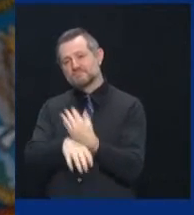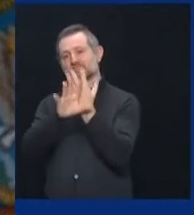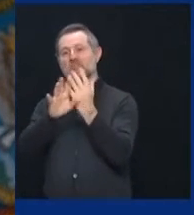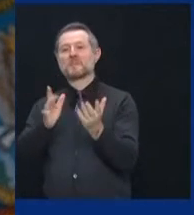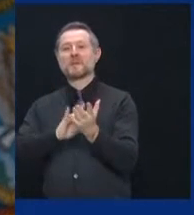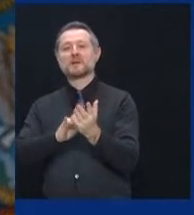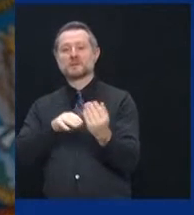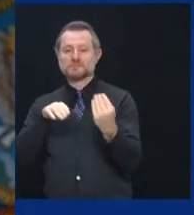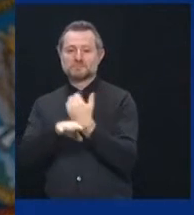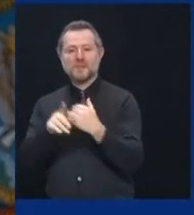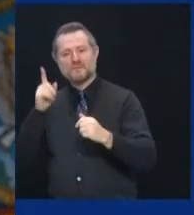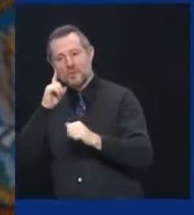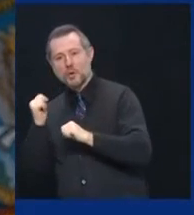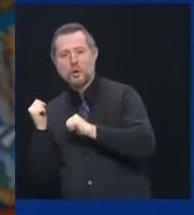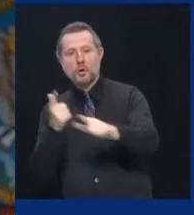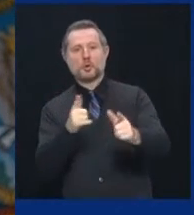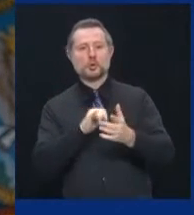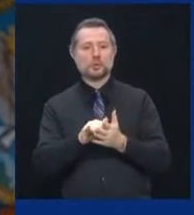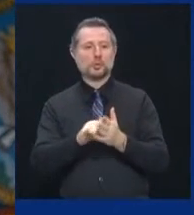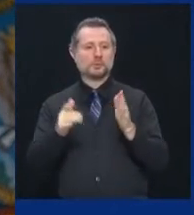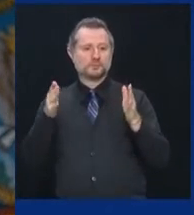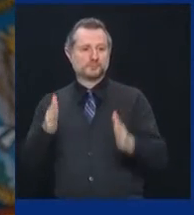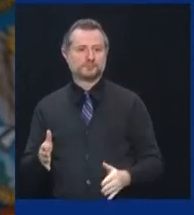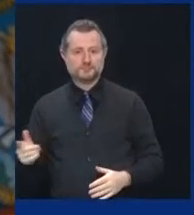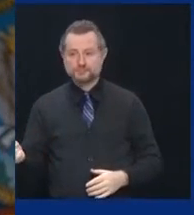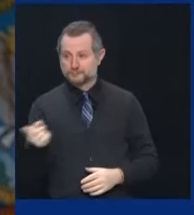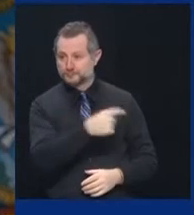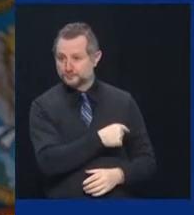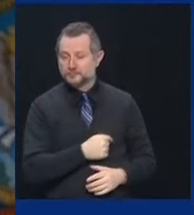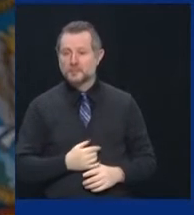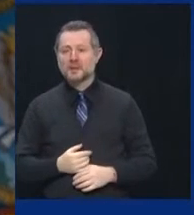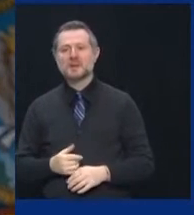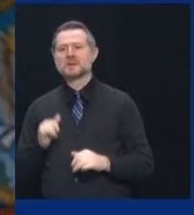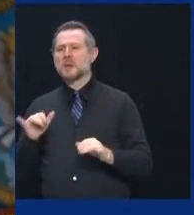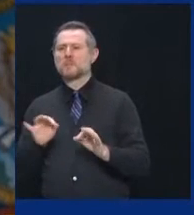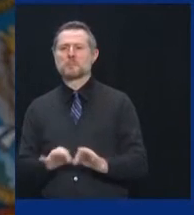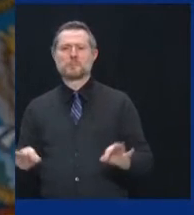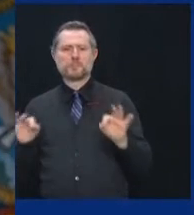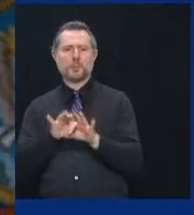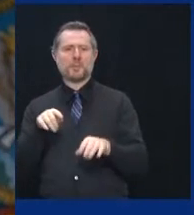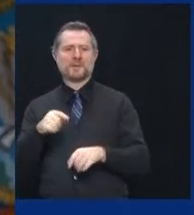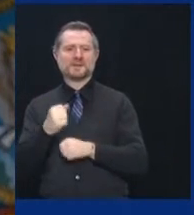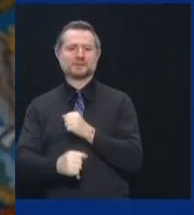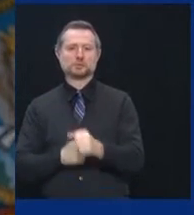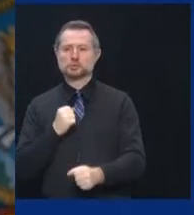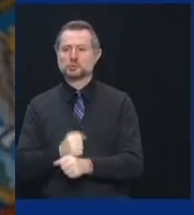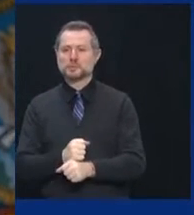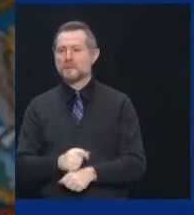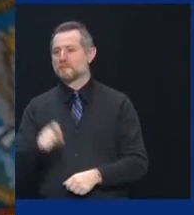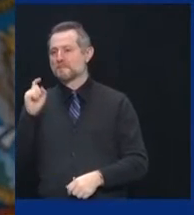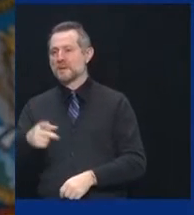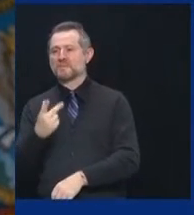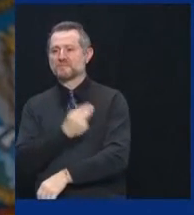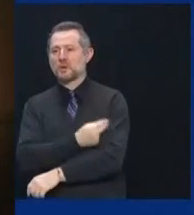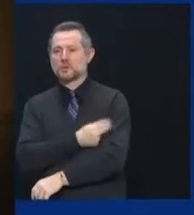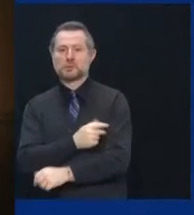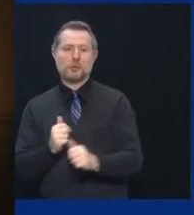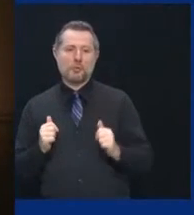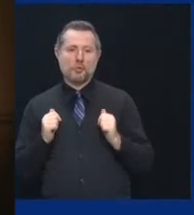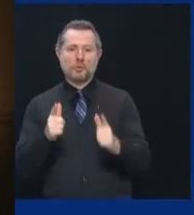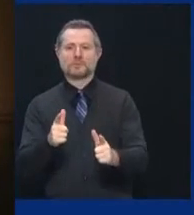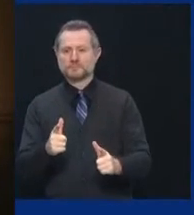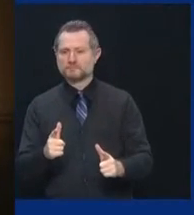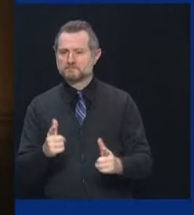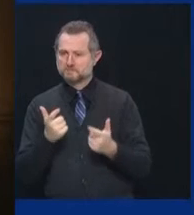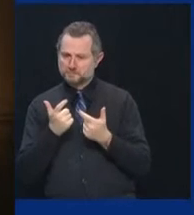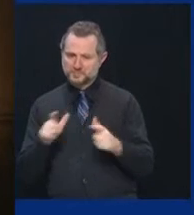Yorkers. Most pressing for the immediate future, we must vaccinate all New Yorkers. It is a massive undertaking